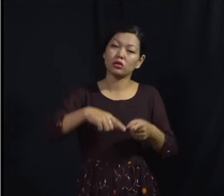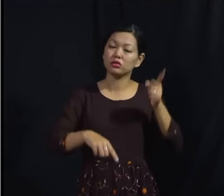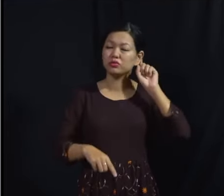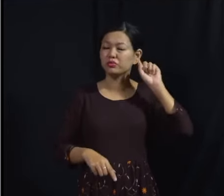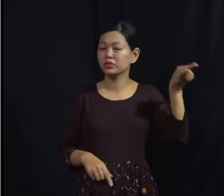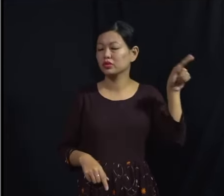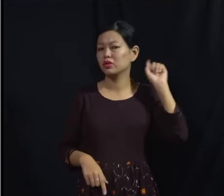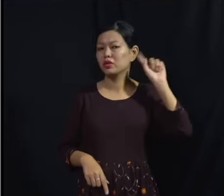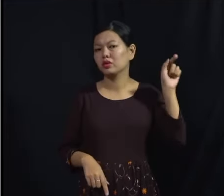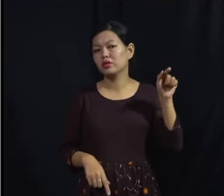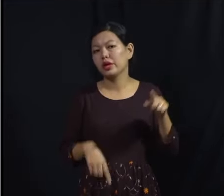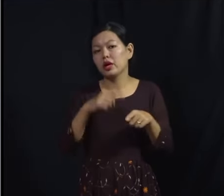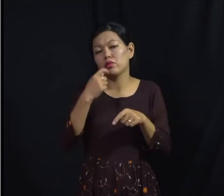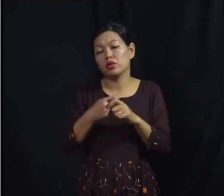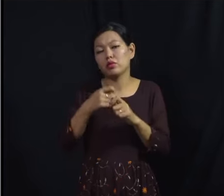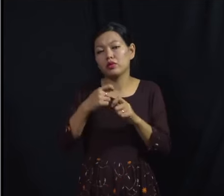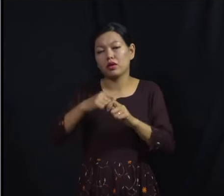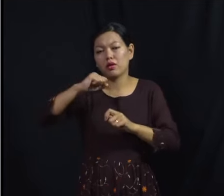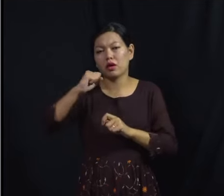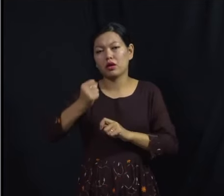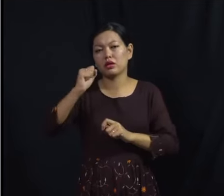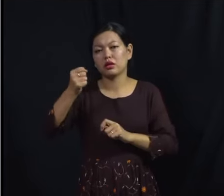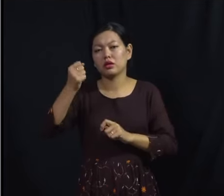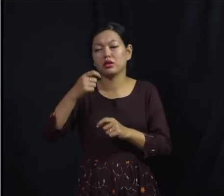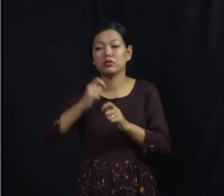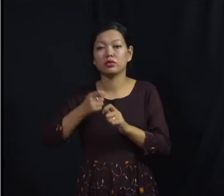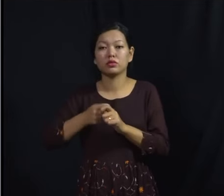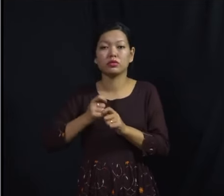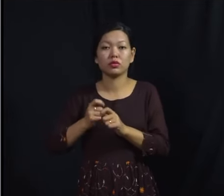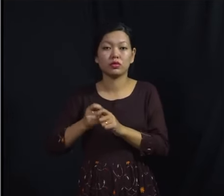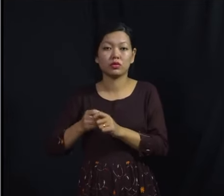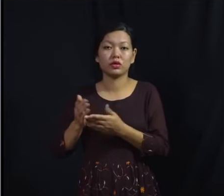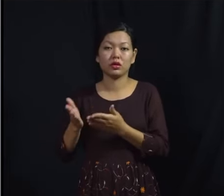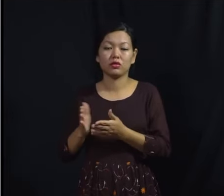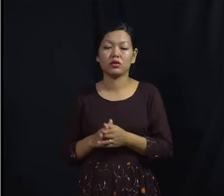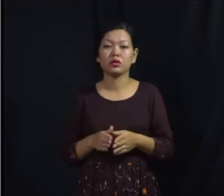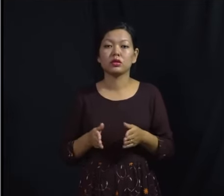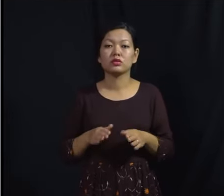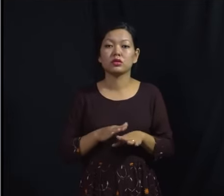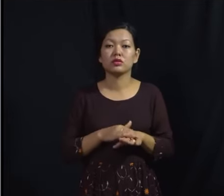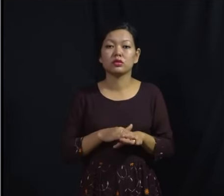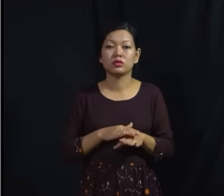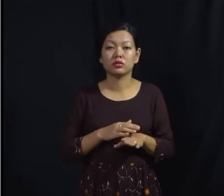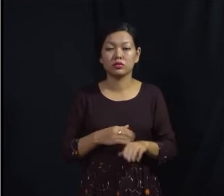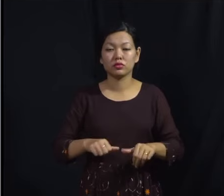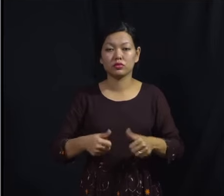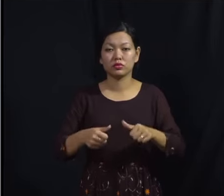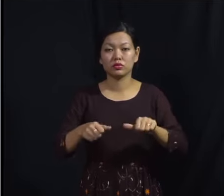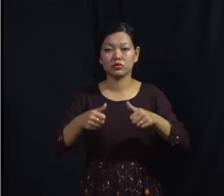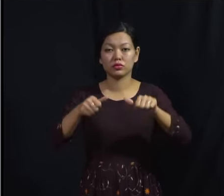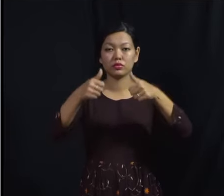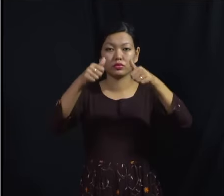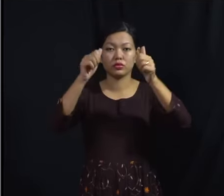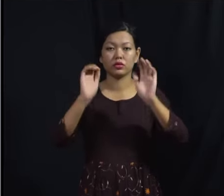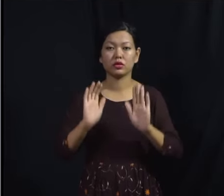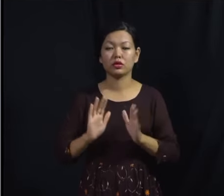we also find here her success when she was able to, you know, harvest bees, beekeeping. She learned